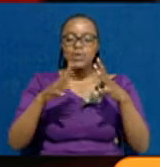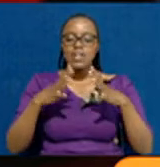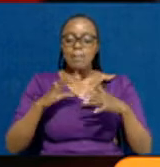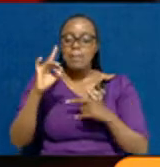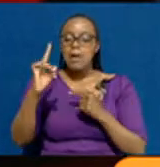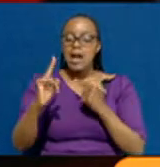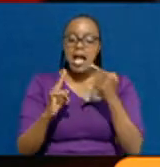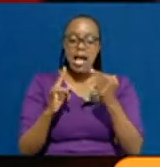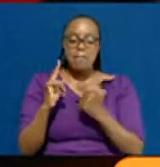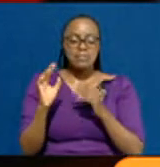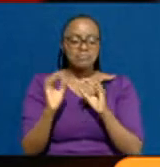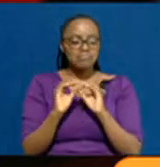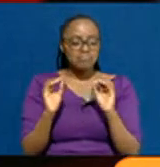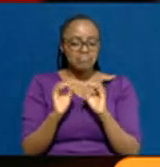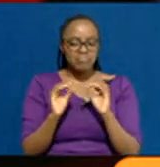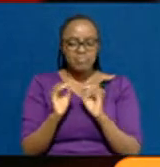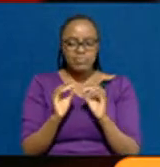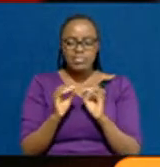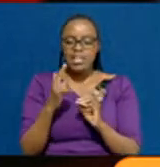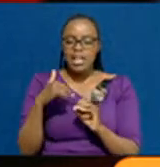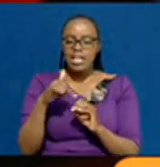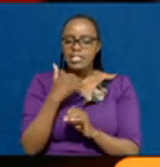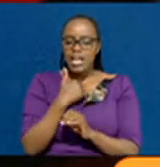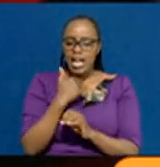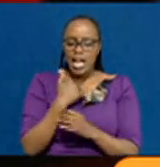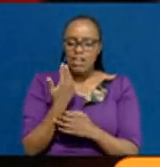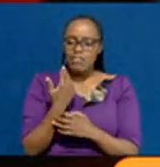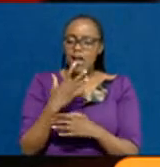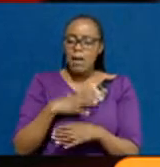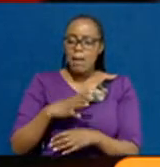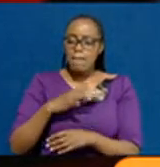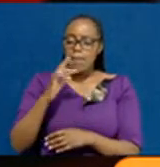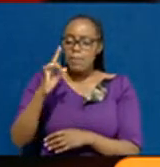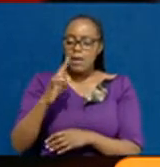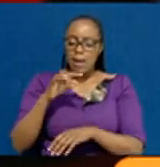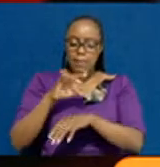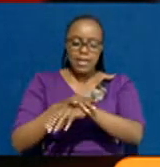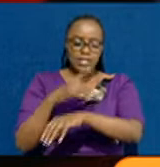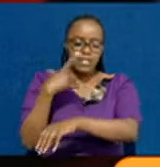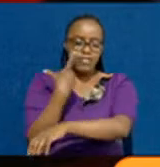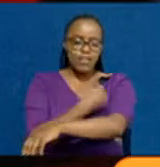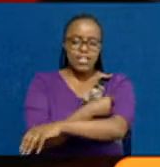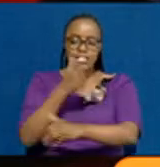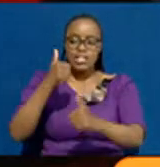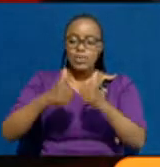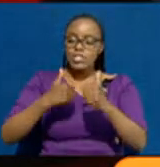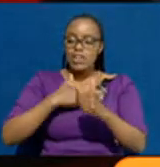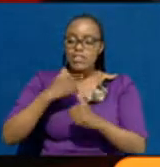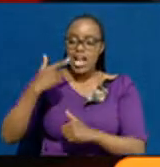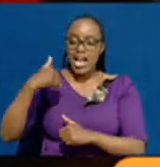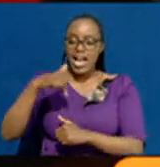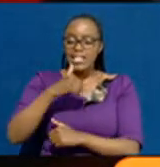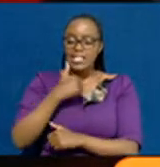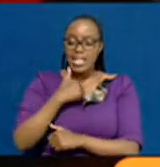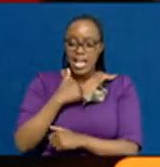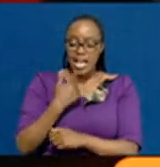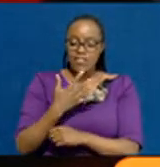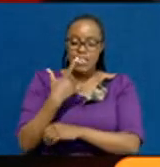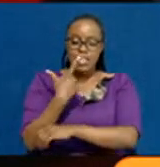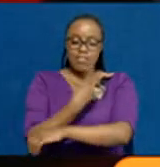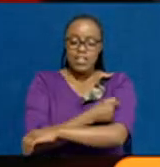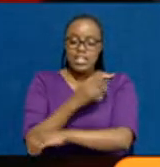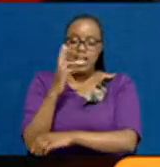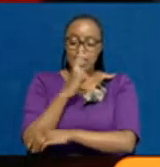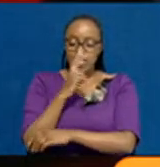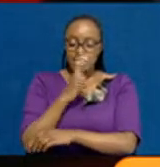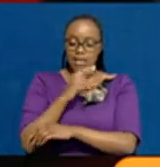coming. We are not getting the numbers to consume the vaccines that we have. We still have vaccines that are at risk of